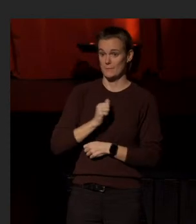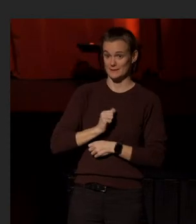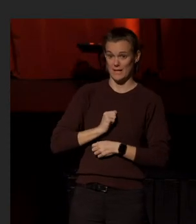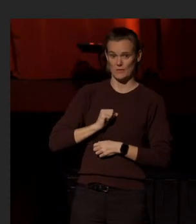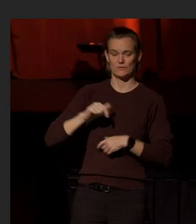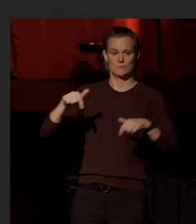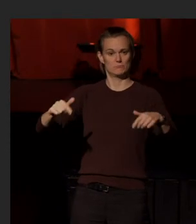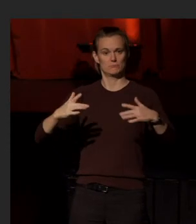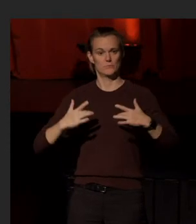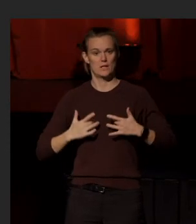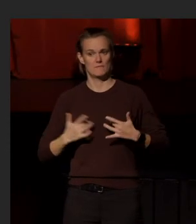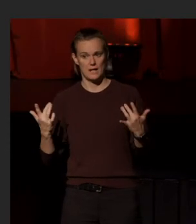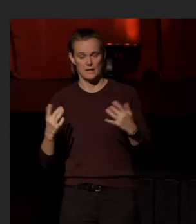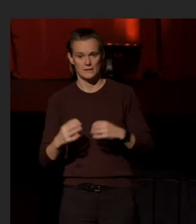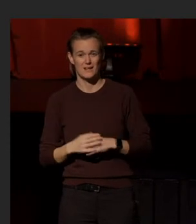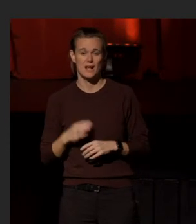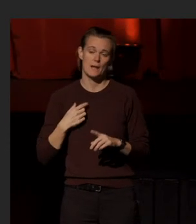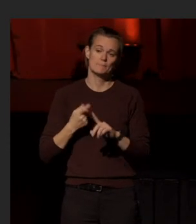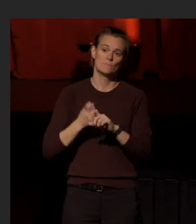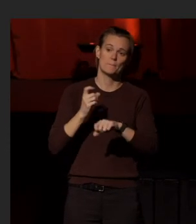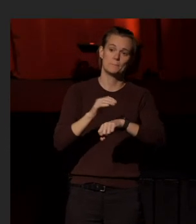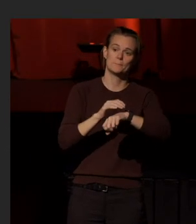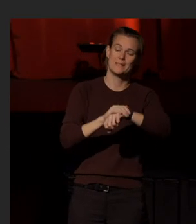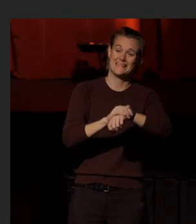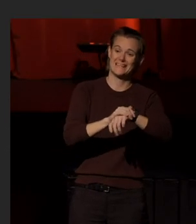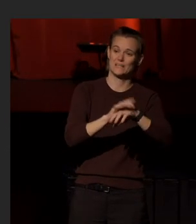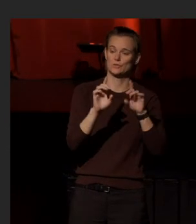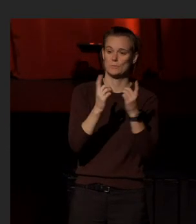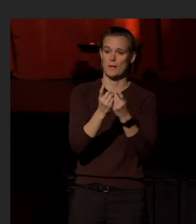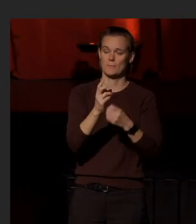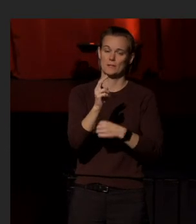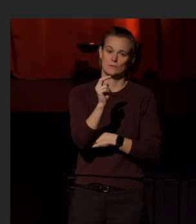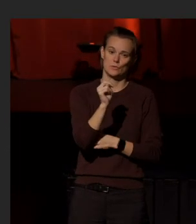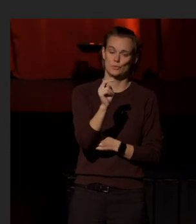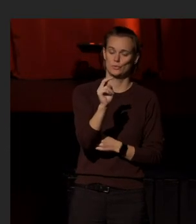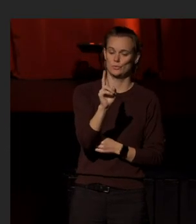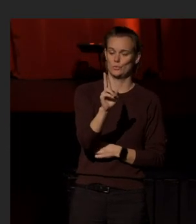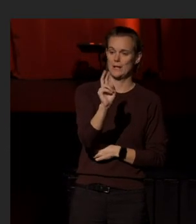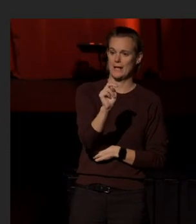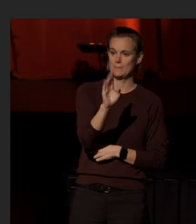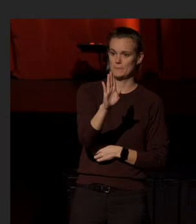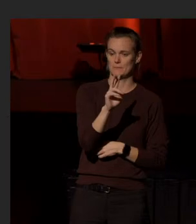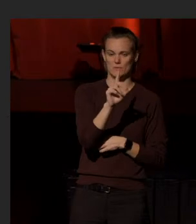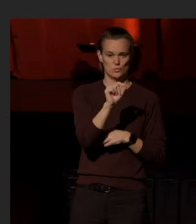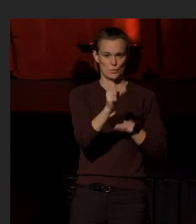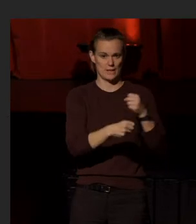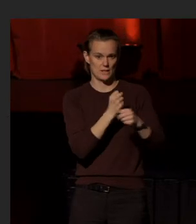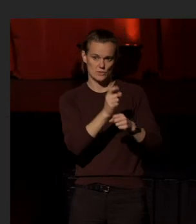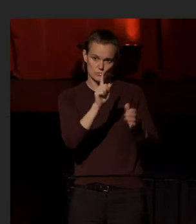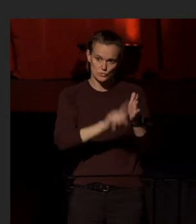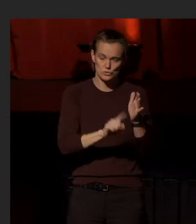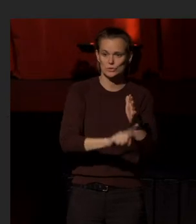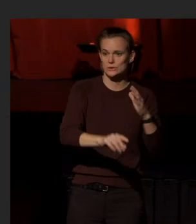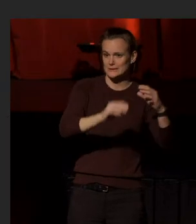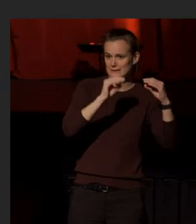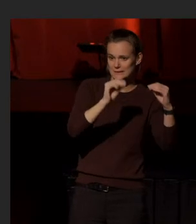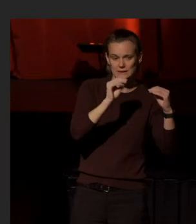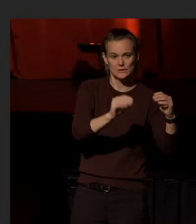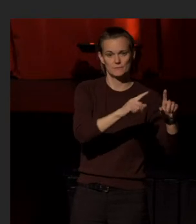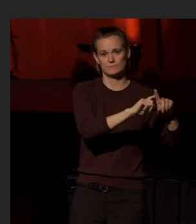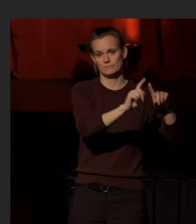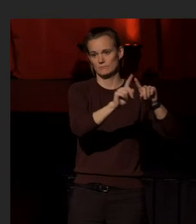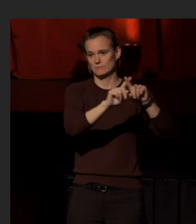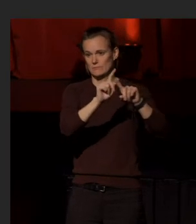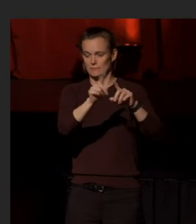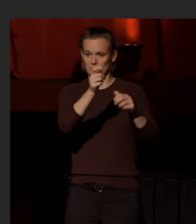come to Dalhousie from the Department of English at the University of New Brunswick, where I spent two decades as a researcher, a teacher, and I worked in various academic